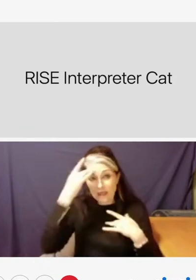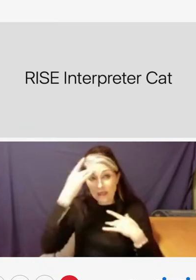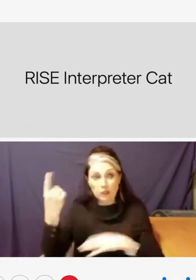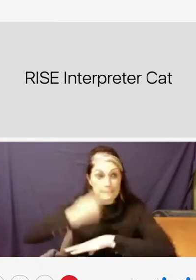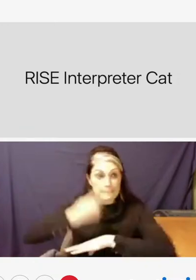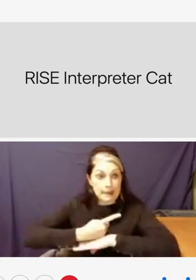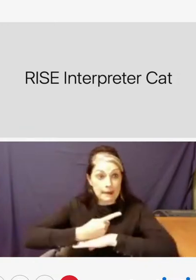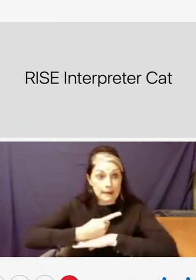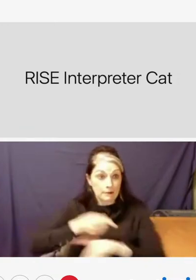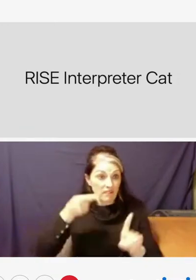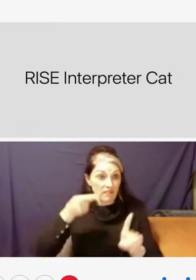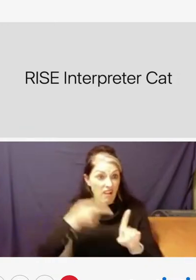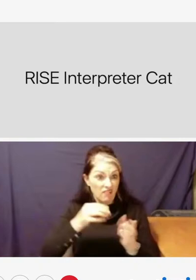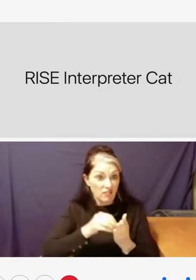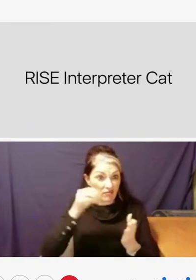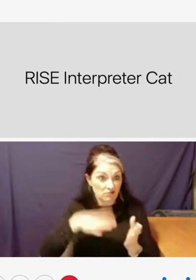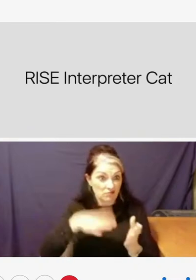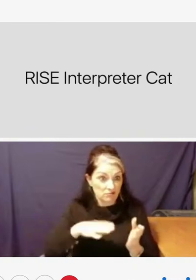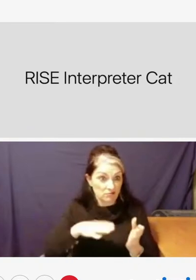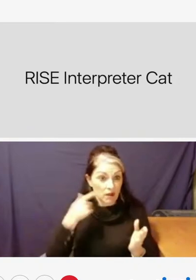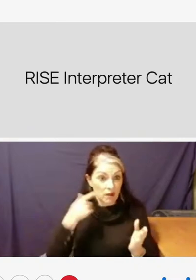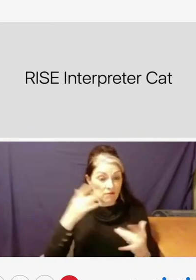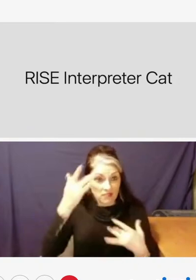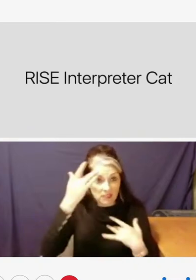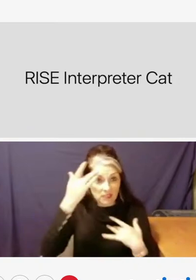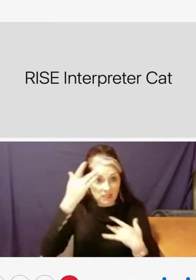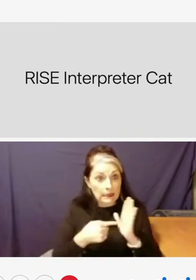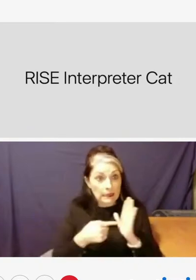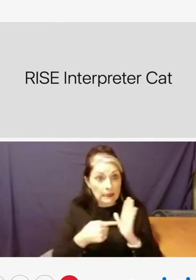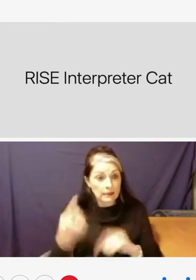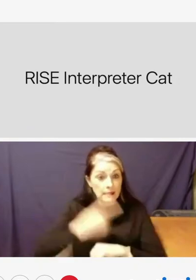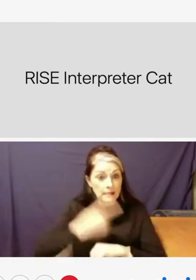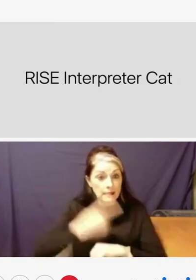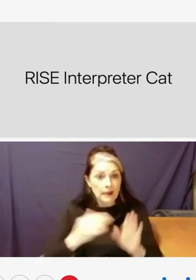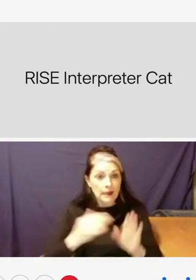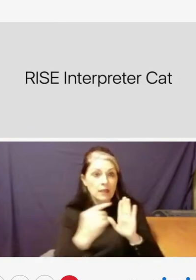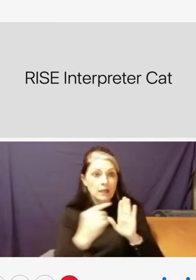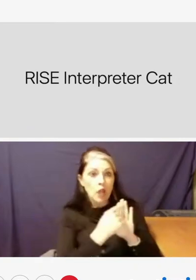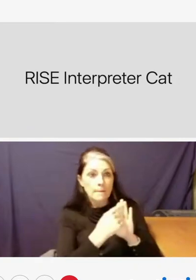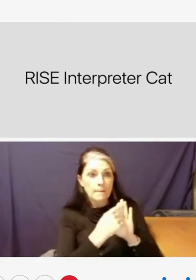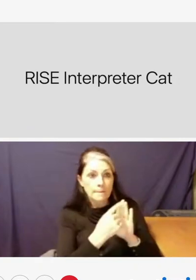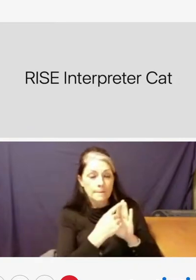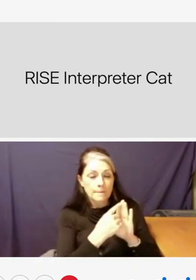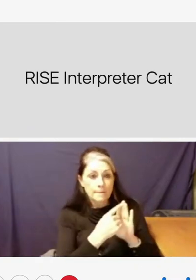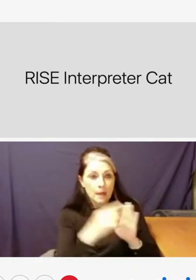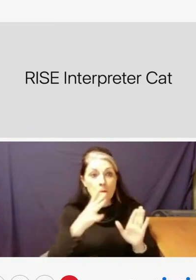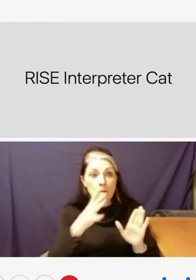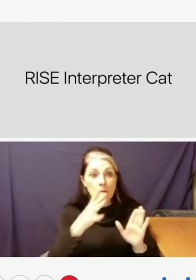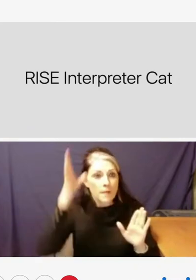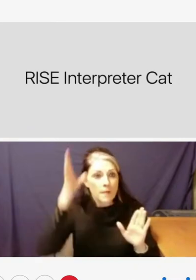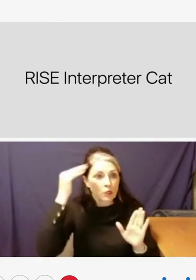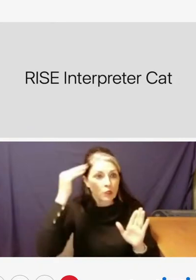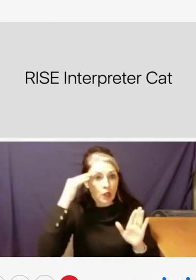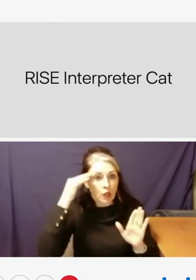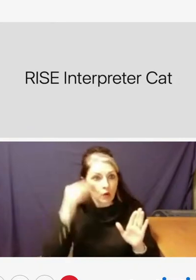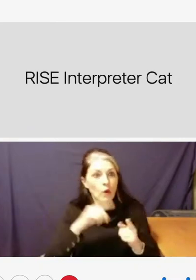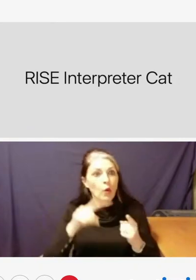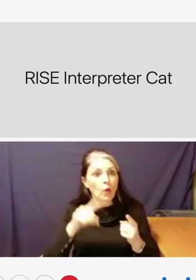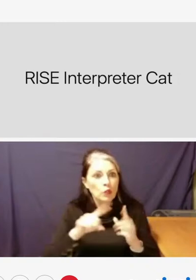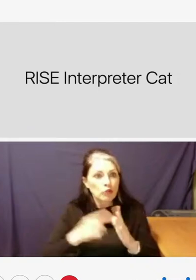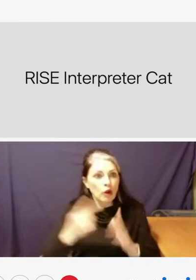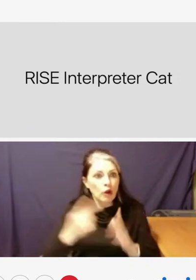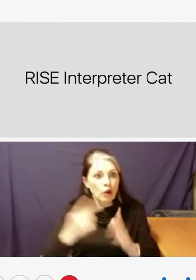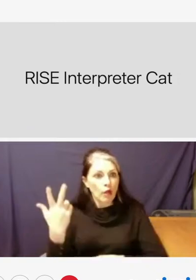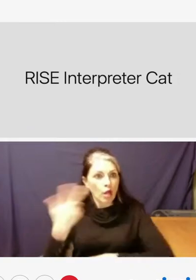infected it indicates that date at the top so the parents know days three days from that point they should get their